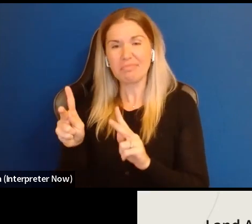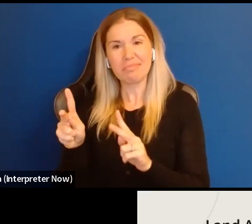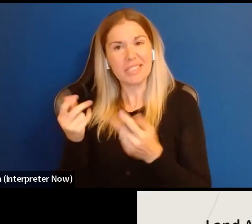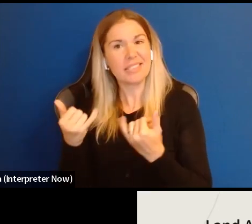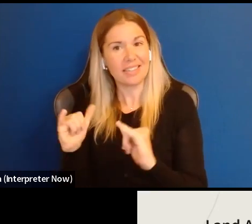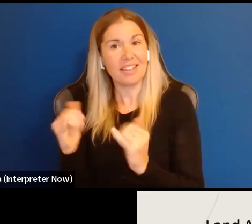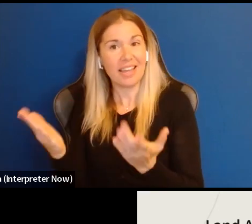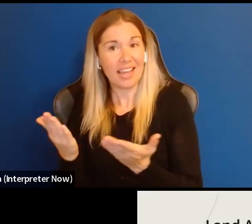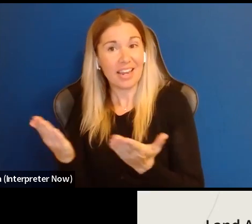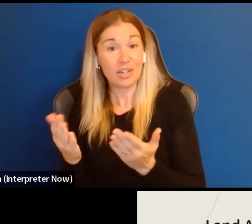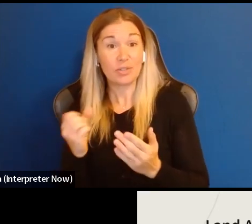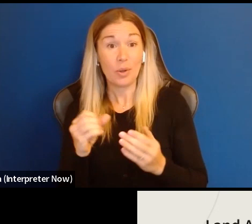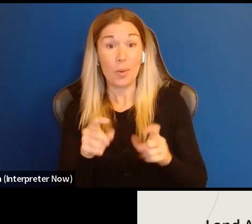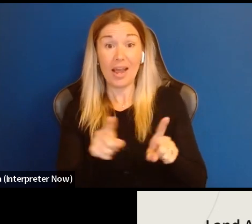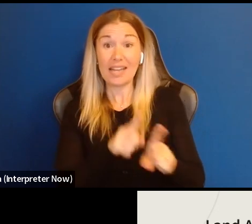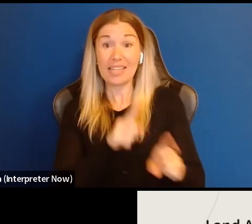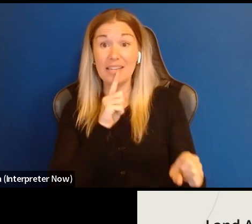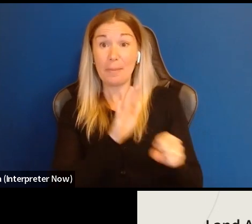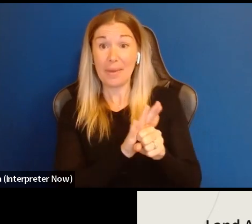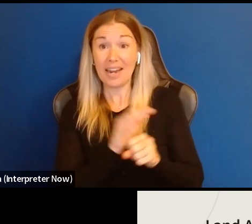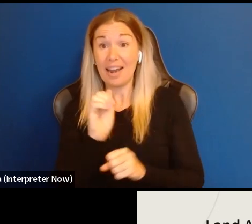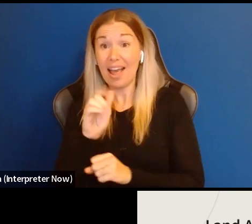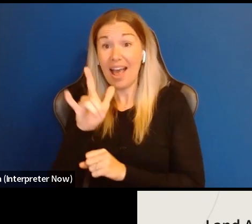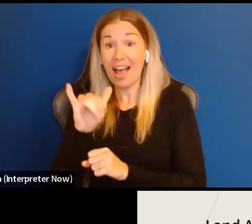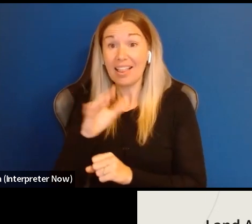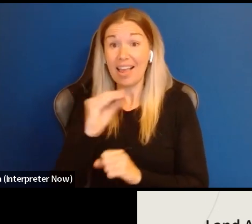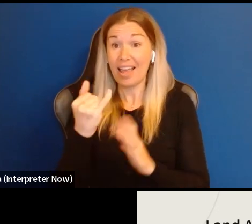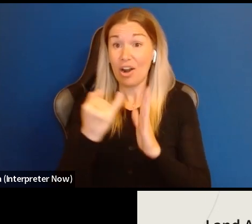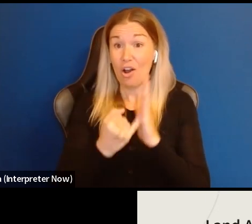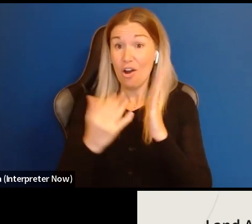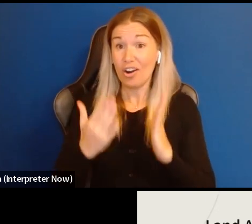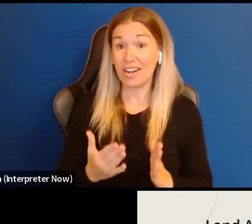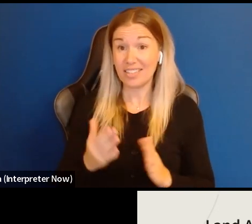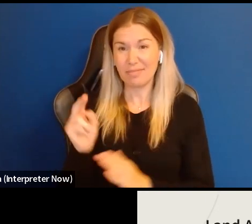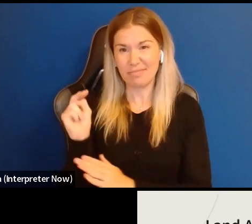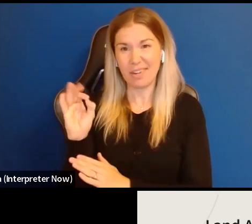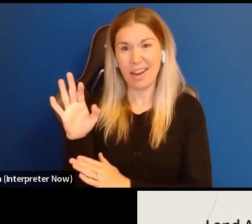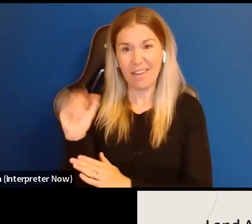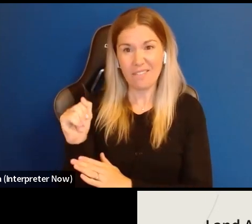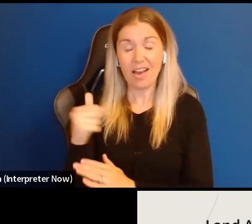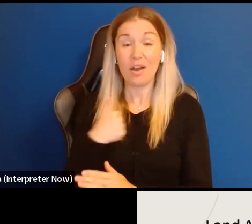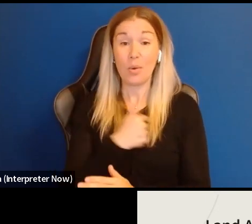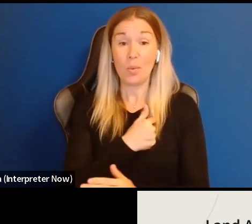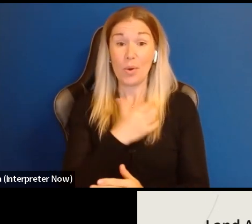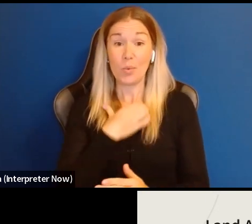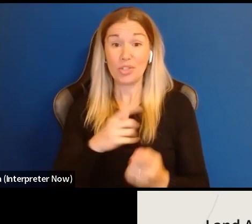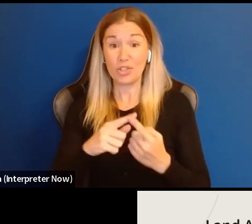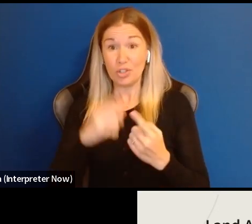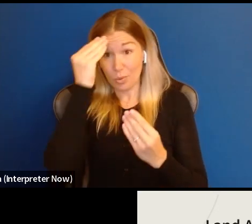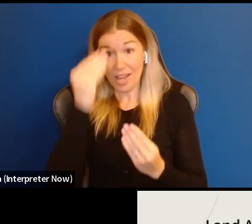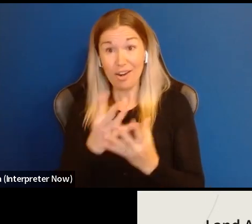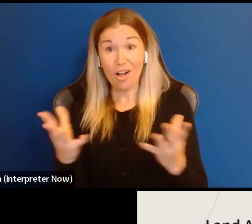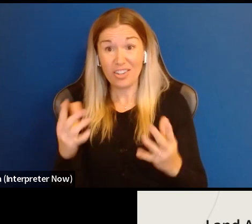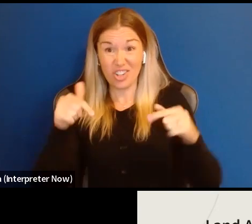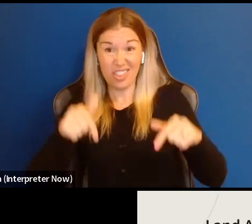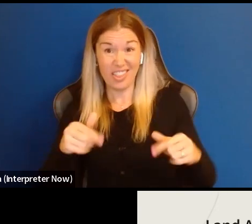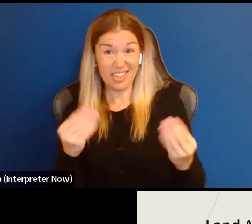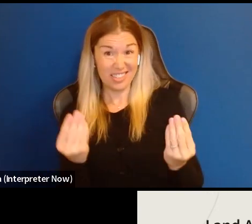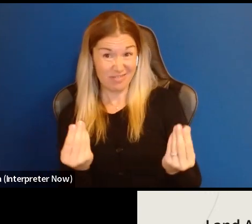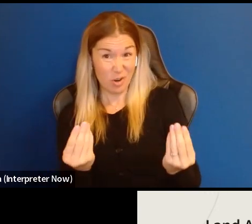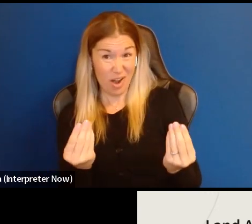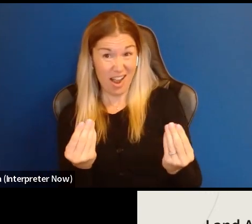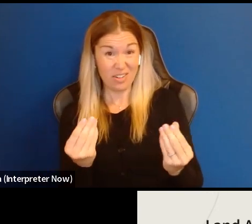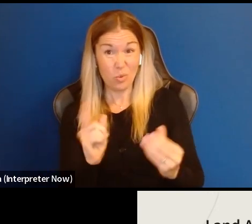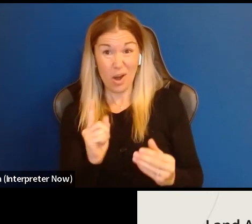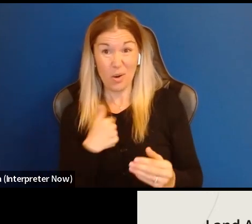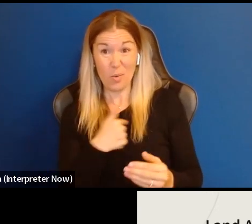as a committed ally and as artists, the New England Foundation for the Arts wishes to acknowledge that the ground on which NIFA is based is